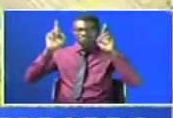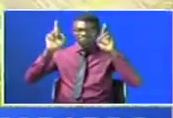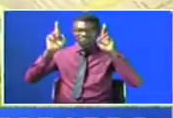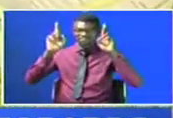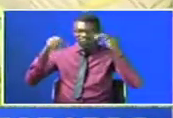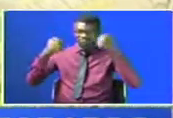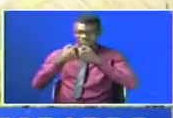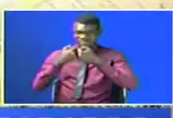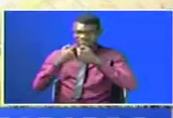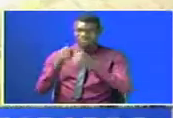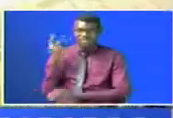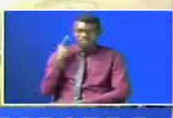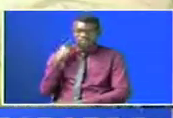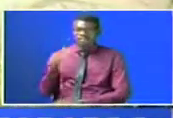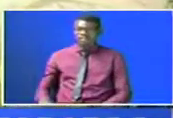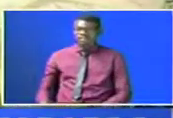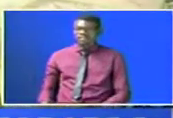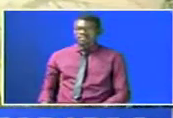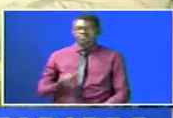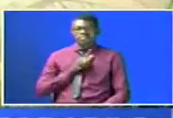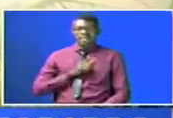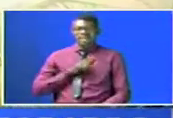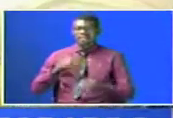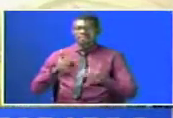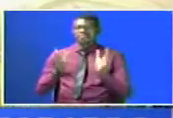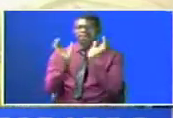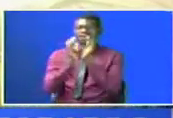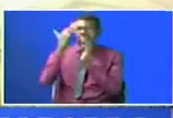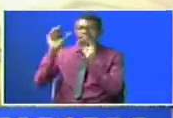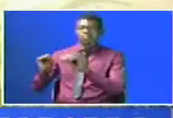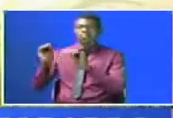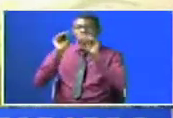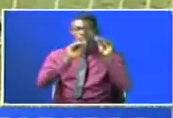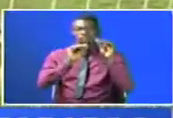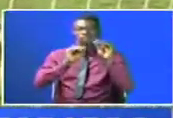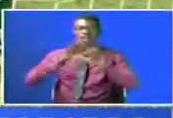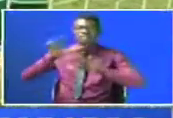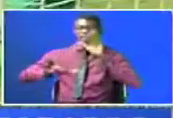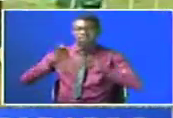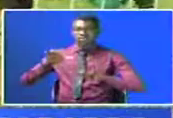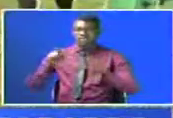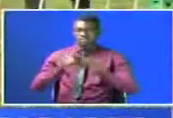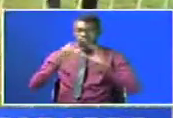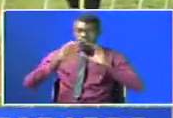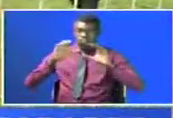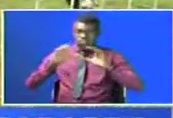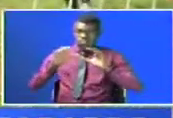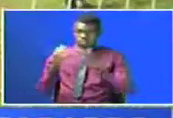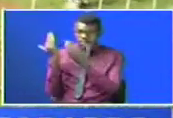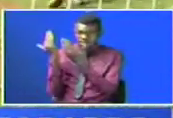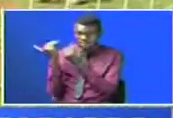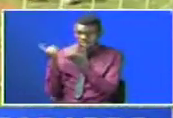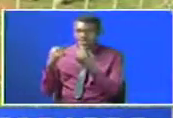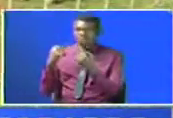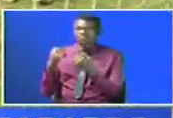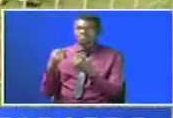kwa mechi. Sharks will have an advantage playing at Kasarani after change of venue from Nyayo Stadium, and tactician William Muloya is expecting that